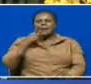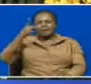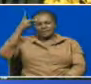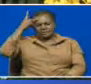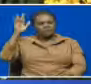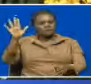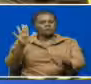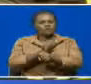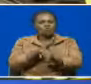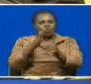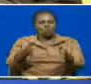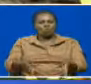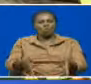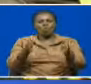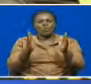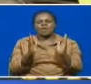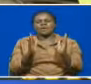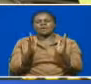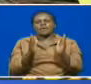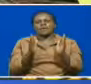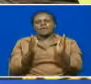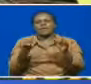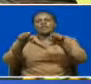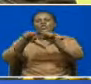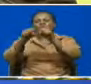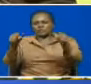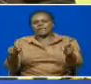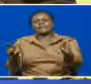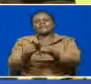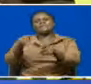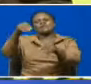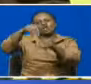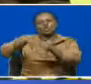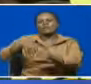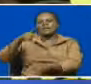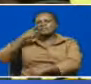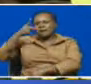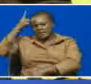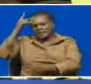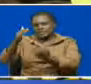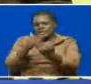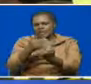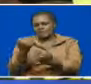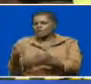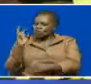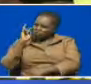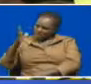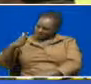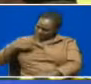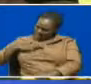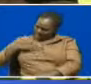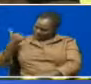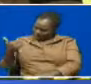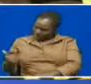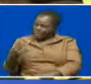round. And that's where the society is coming in. You see my child smoking bang, and then you